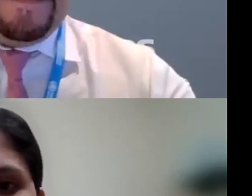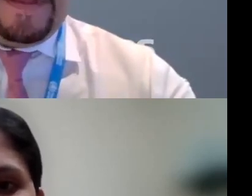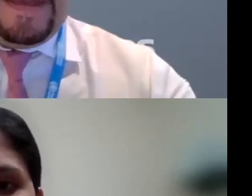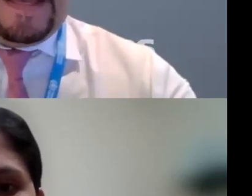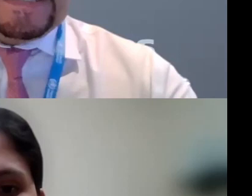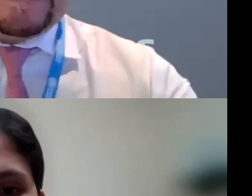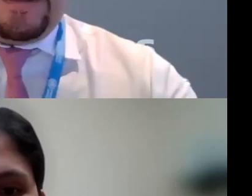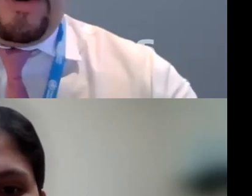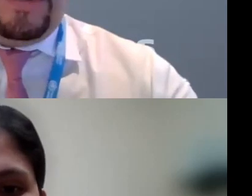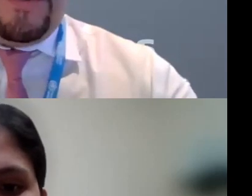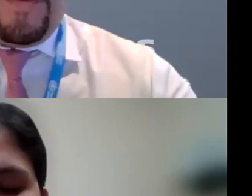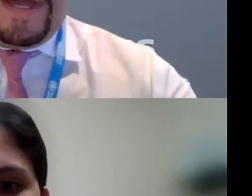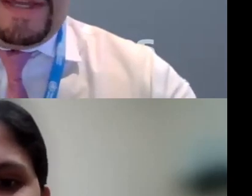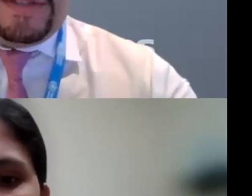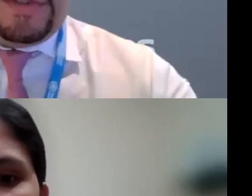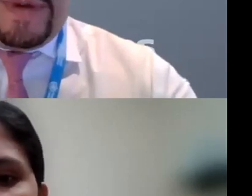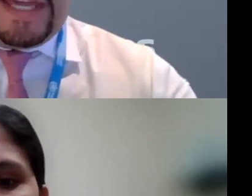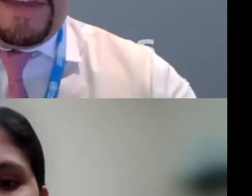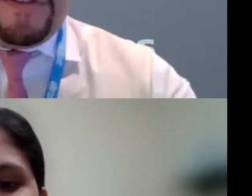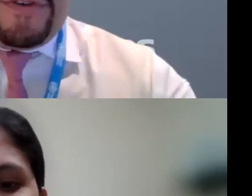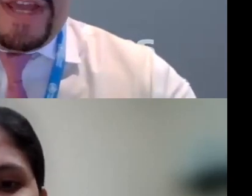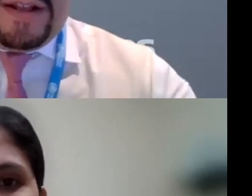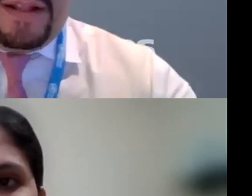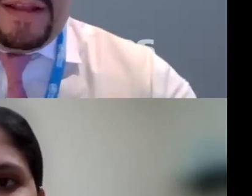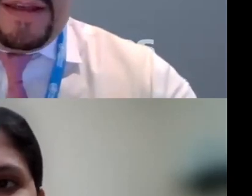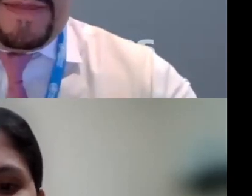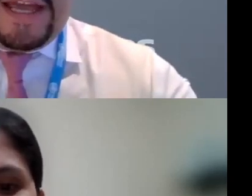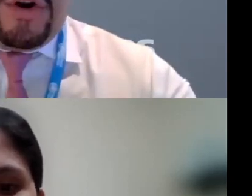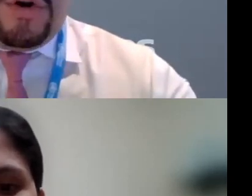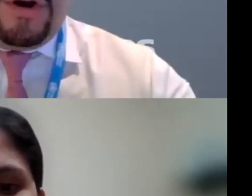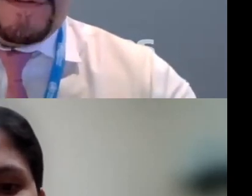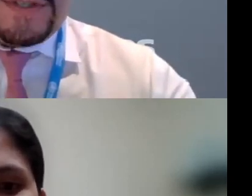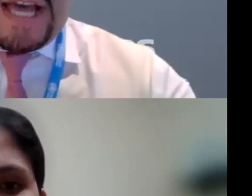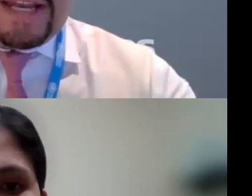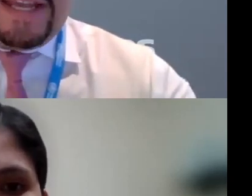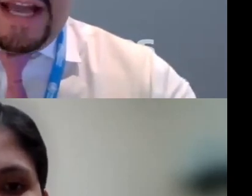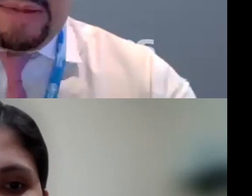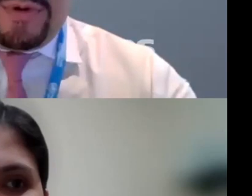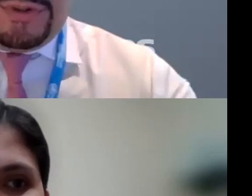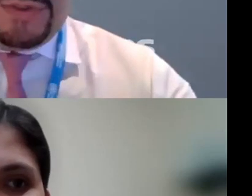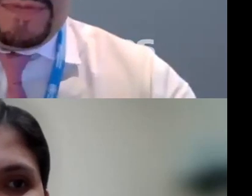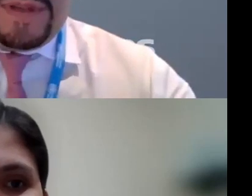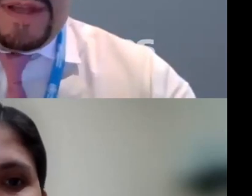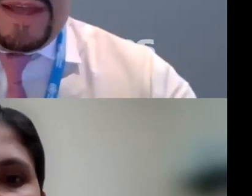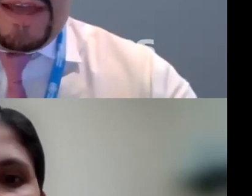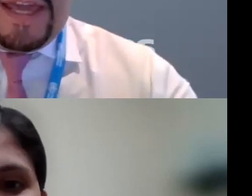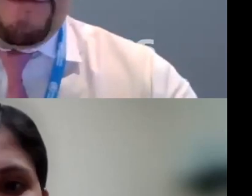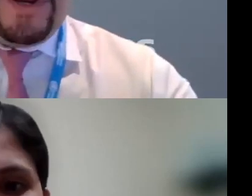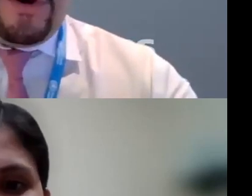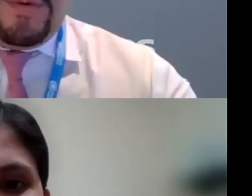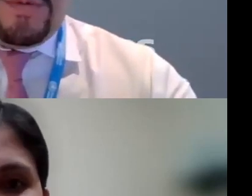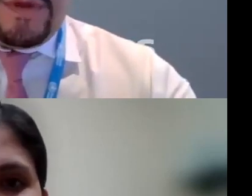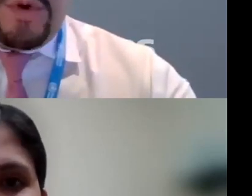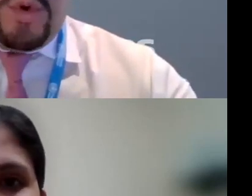key. It's the only way to make it real, the whole of society approach.